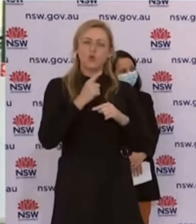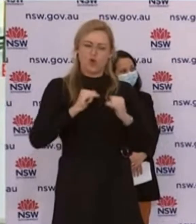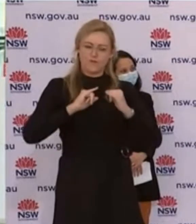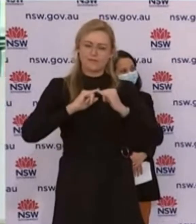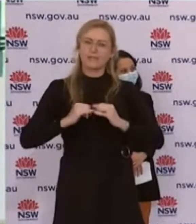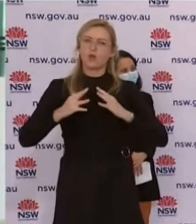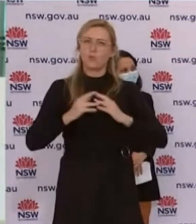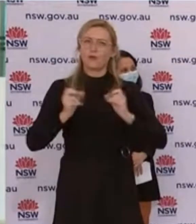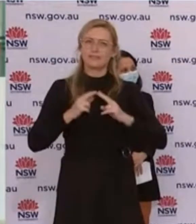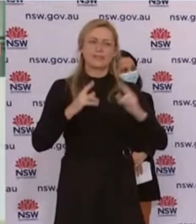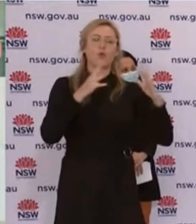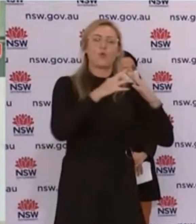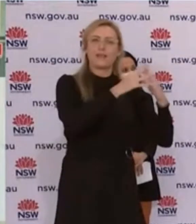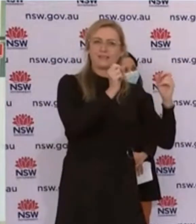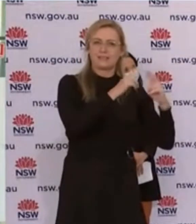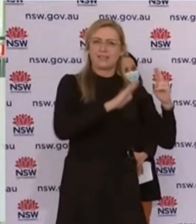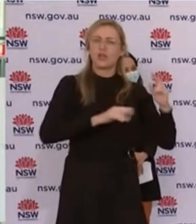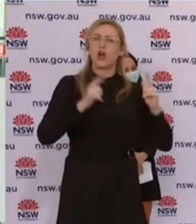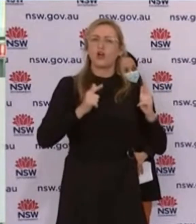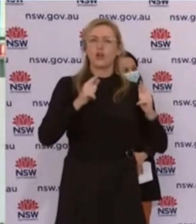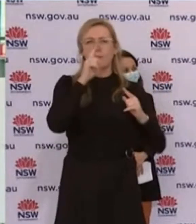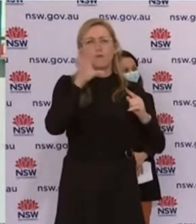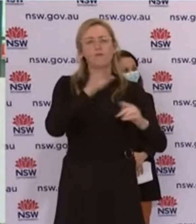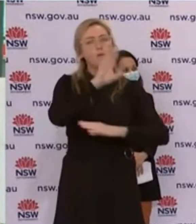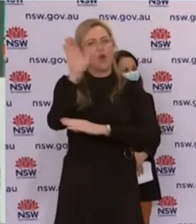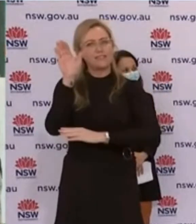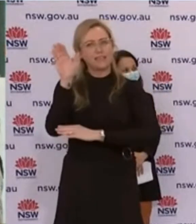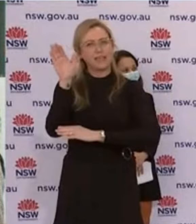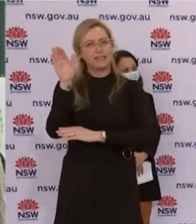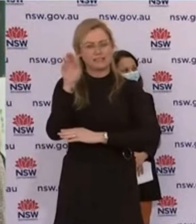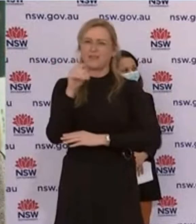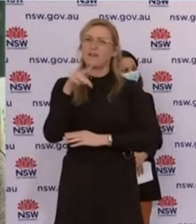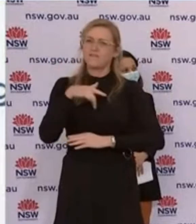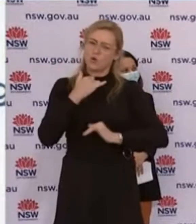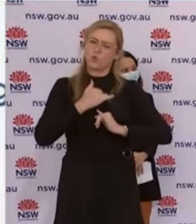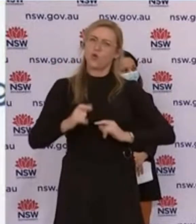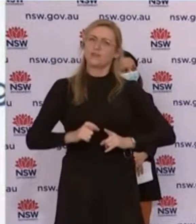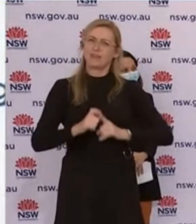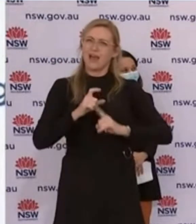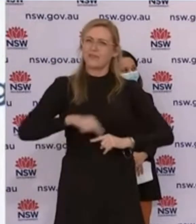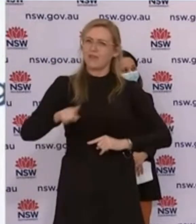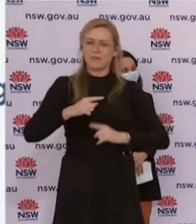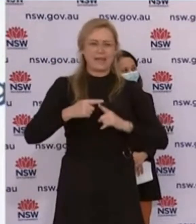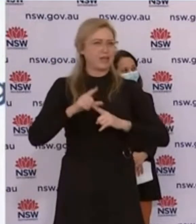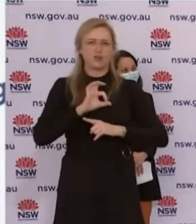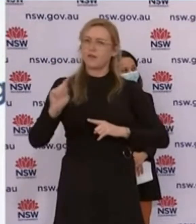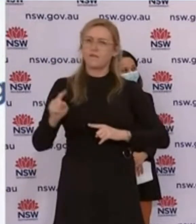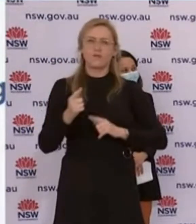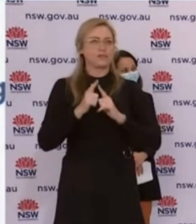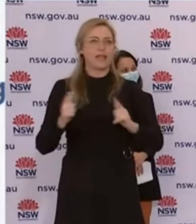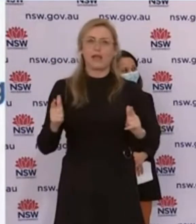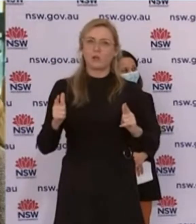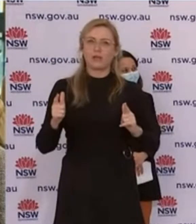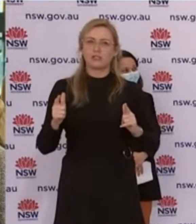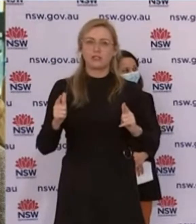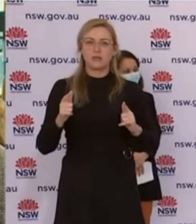tough for parents across the board, but probably just or even more tough for parents there that don't have English as a first language, aren't familiar